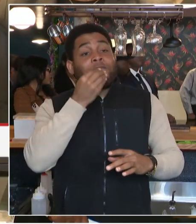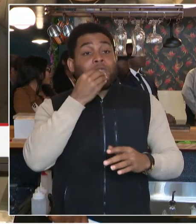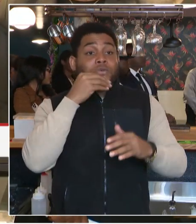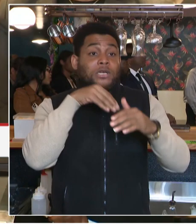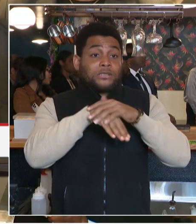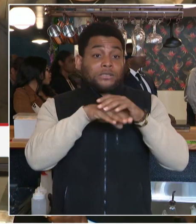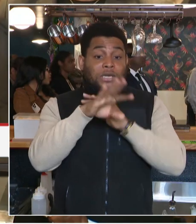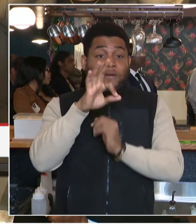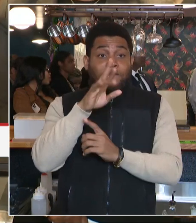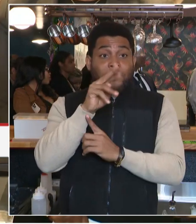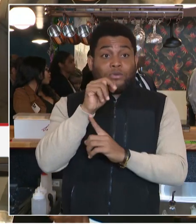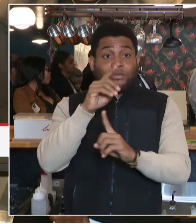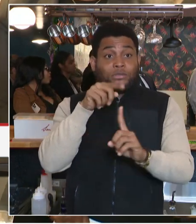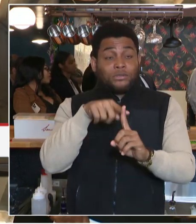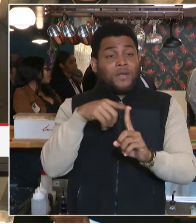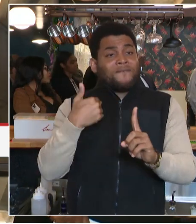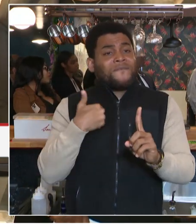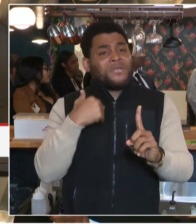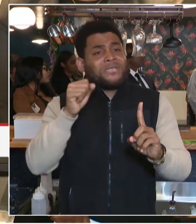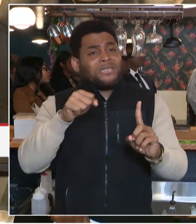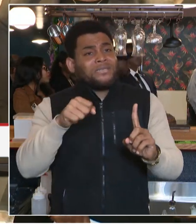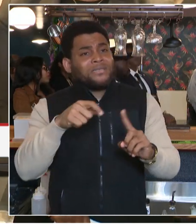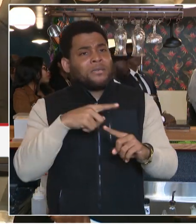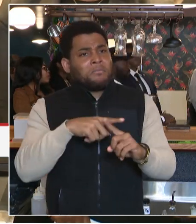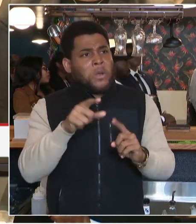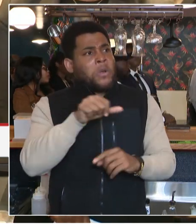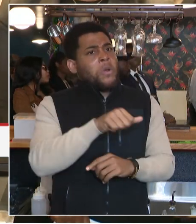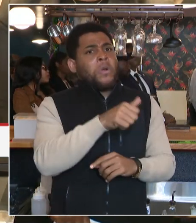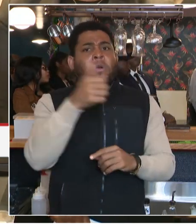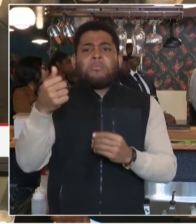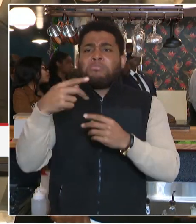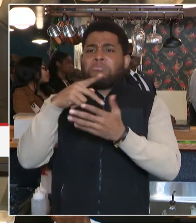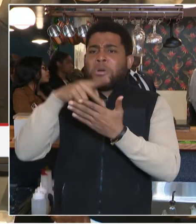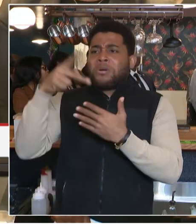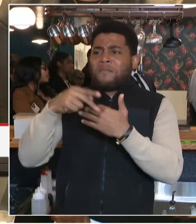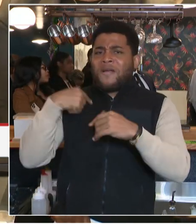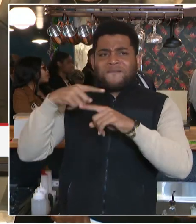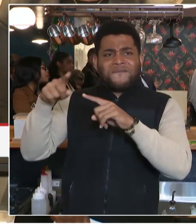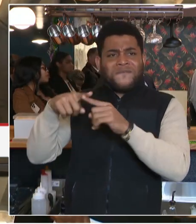our businesses. And I would encourage businesses to go to